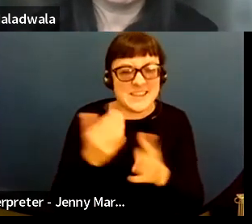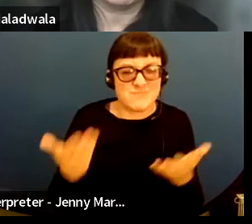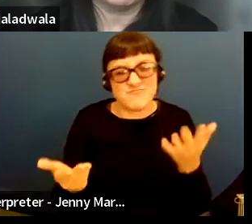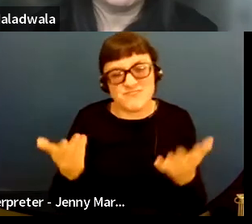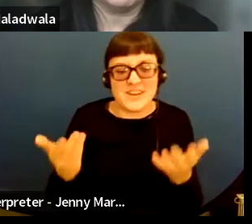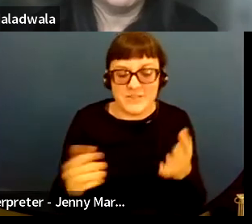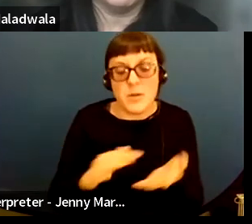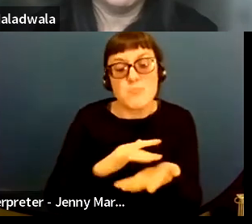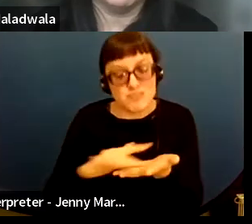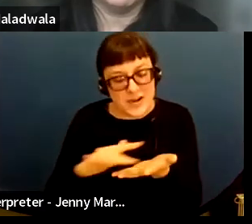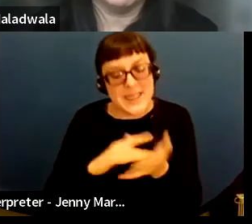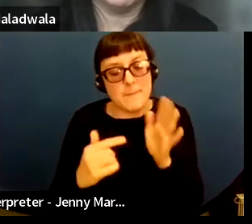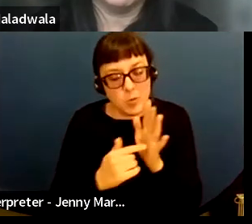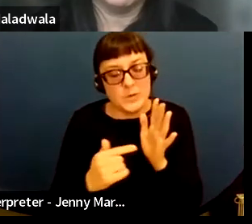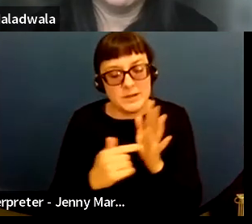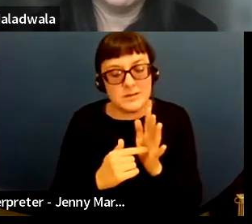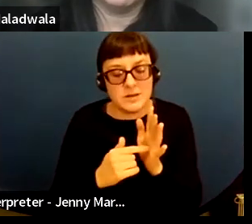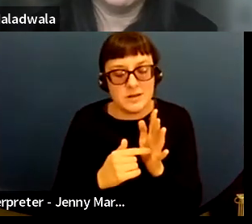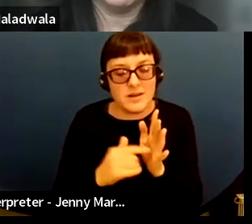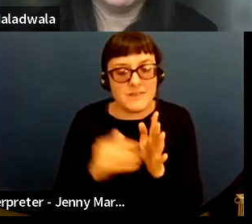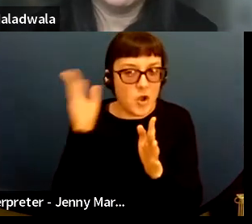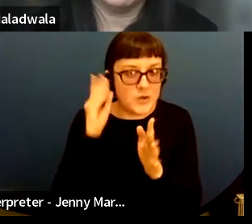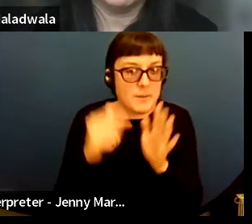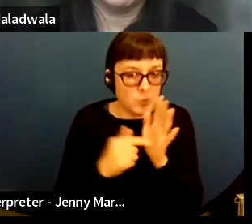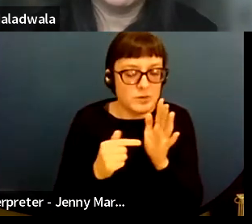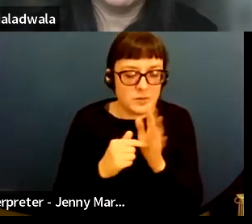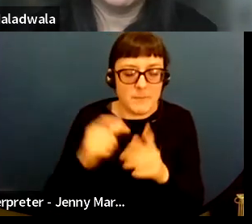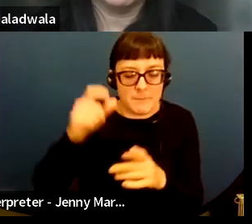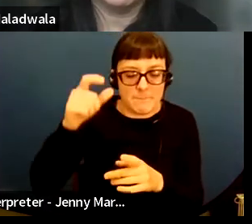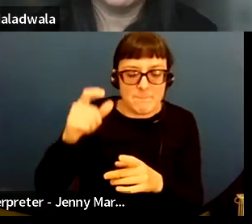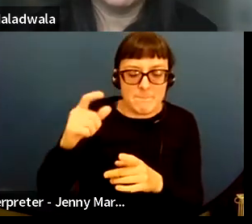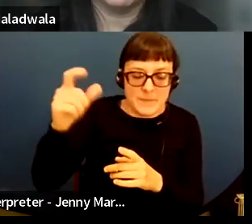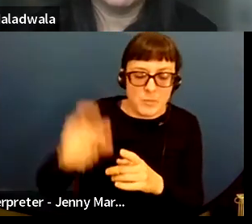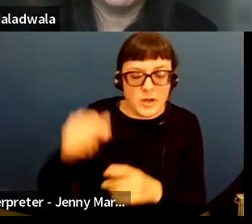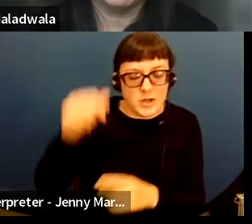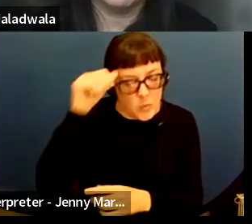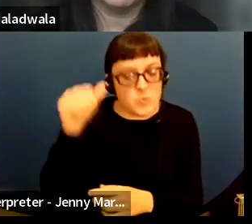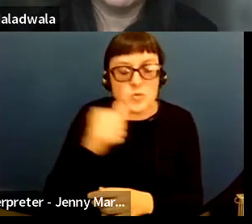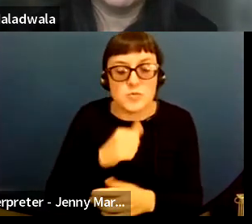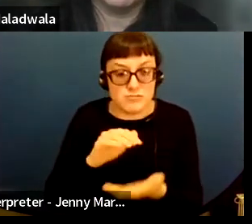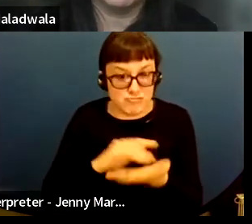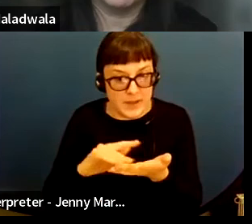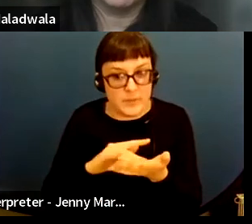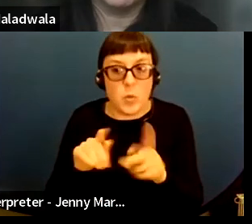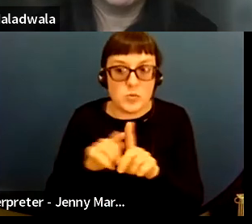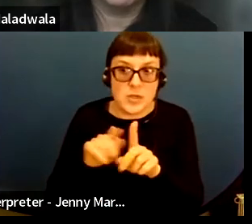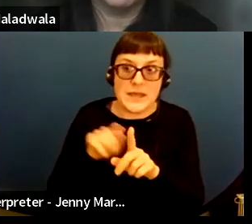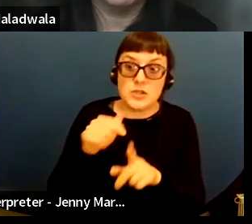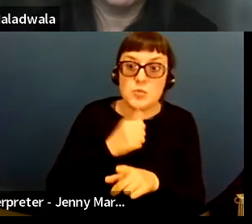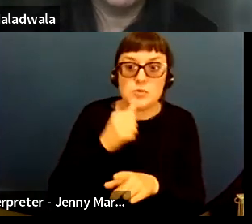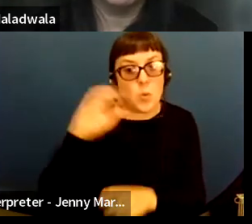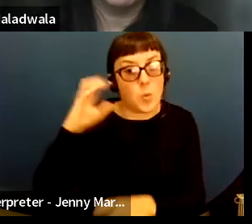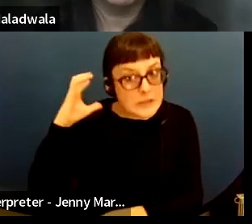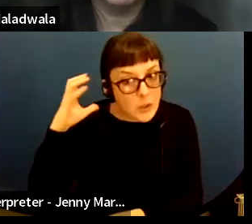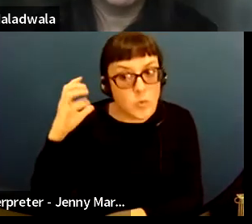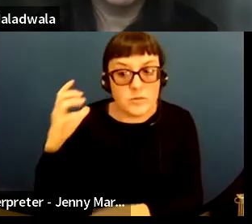important from what I hear. I mean, and from speaking to people who have learnt Braille, they then go on to use audio as an interface for